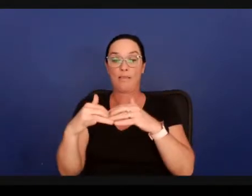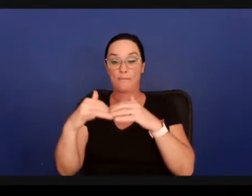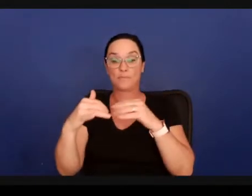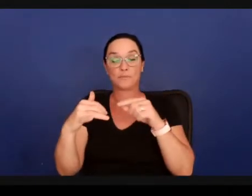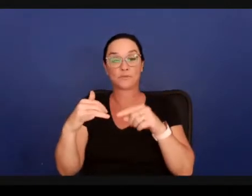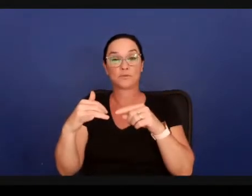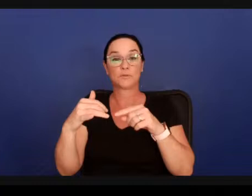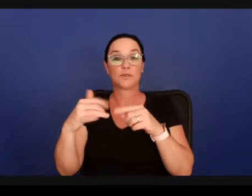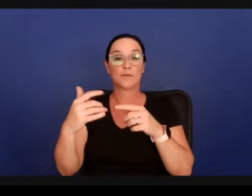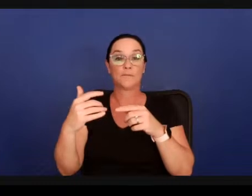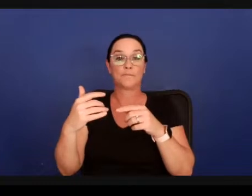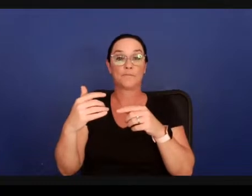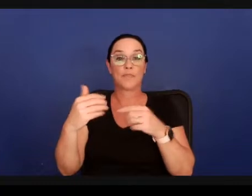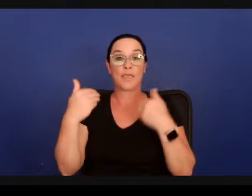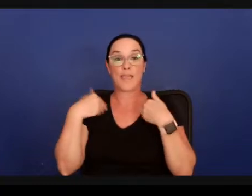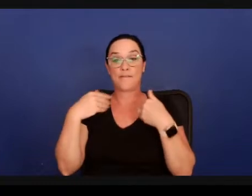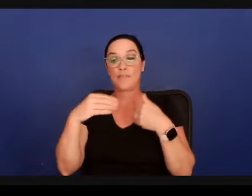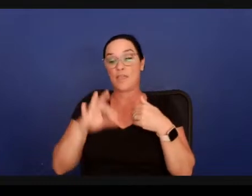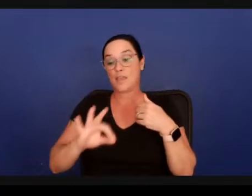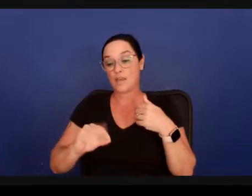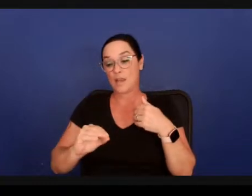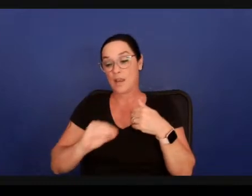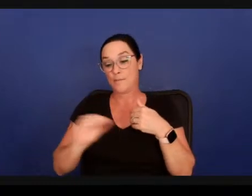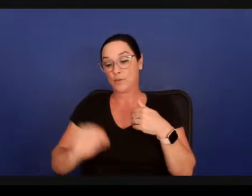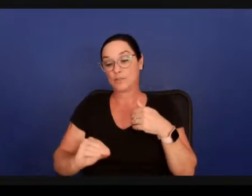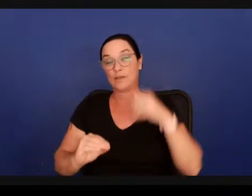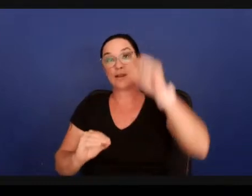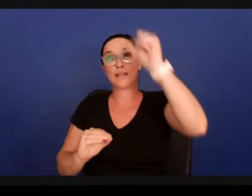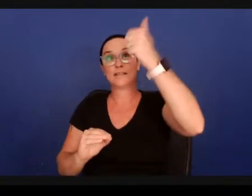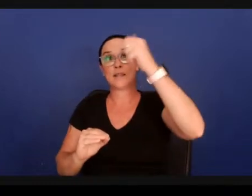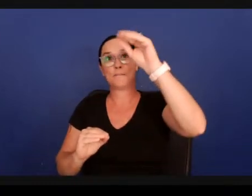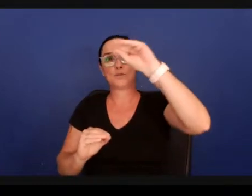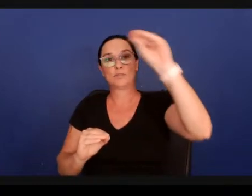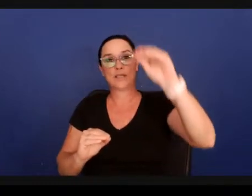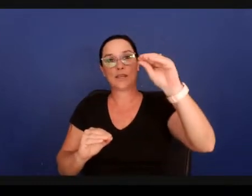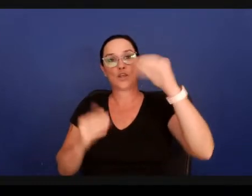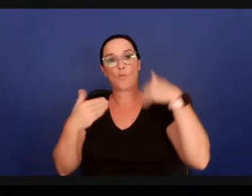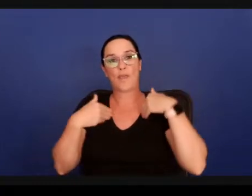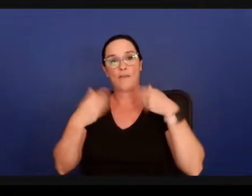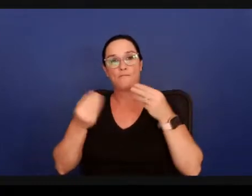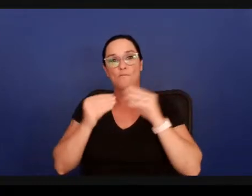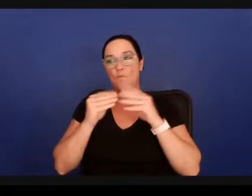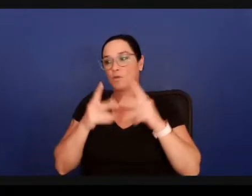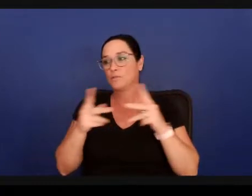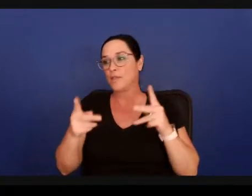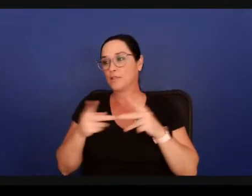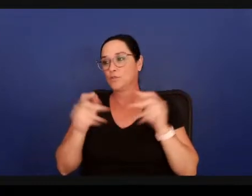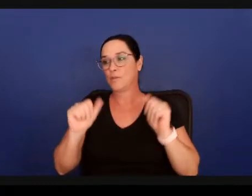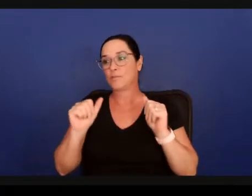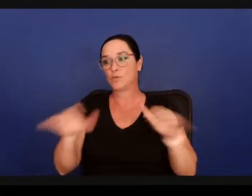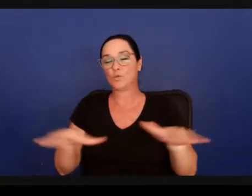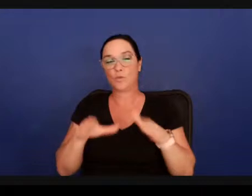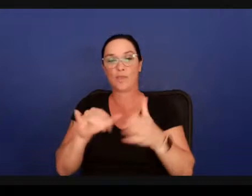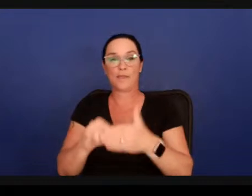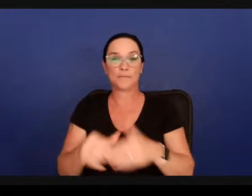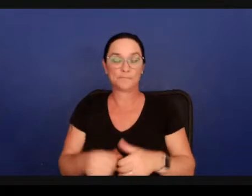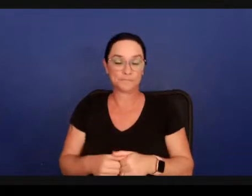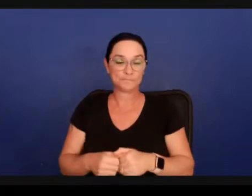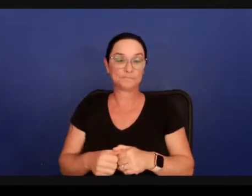to 10% ratio of it filling underground because you have the space to do it. Right. So that's the thing.